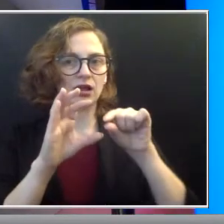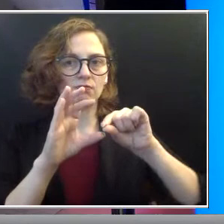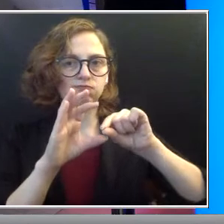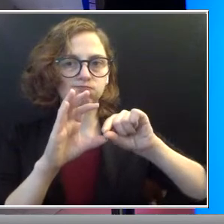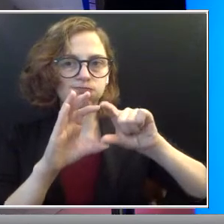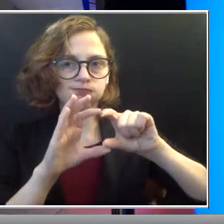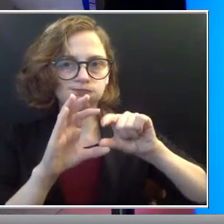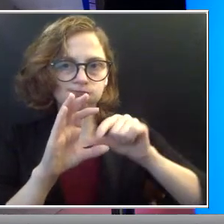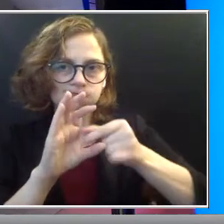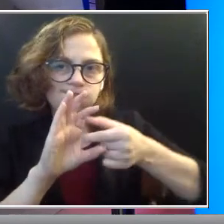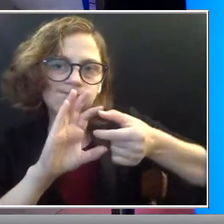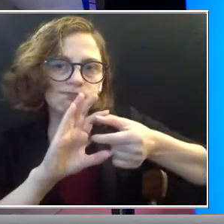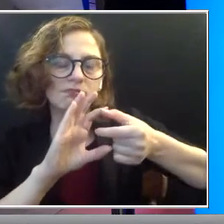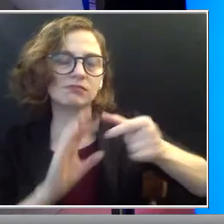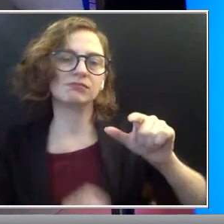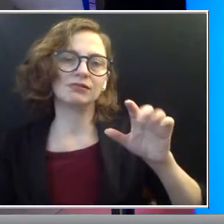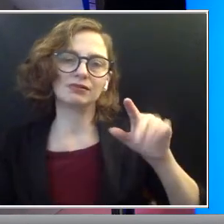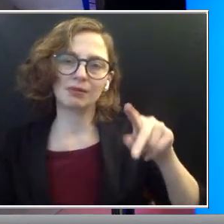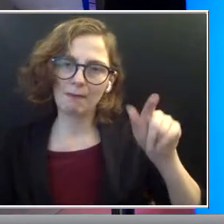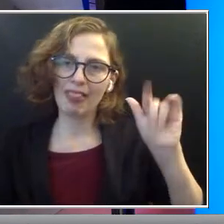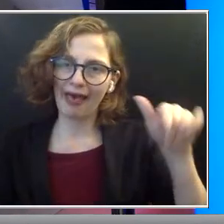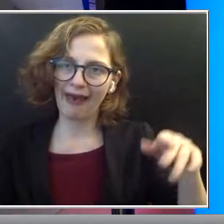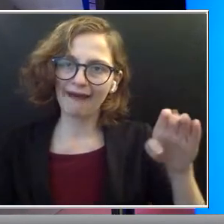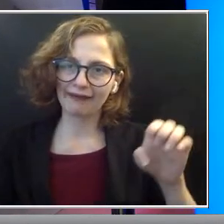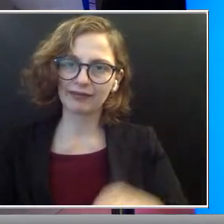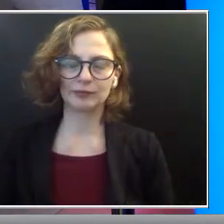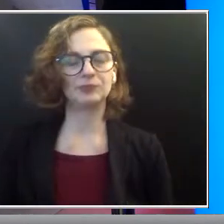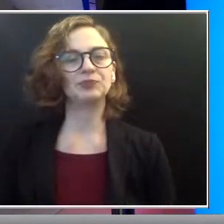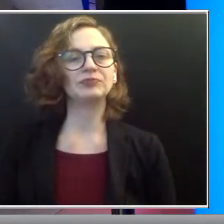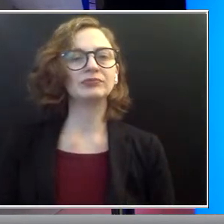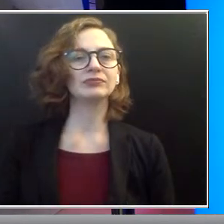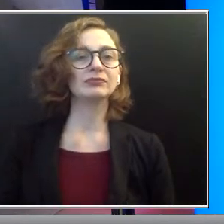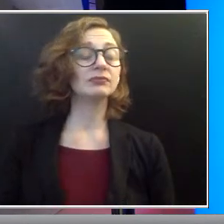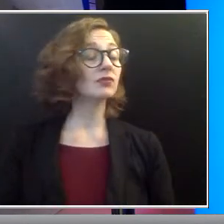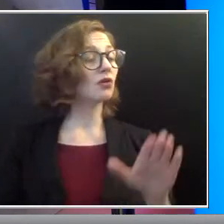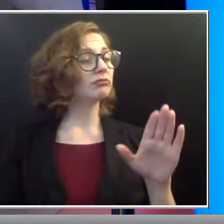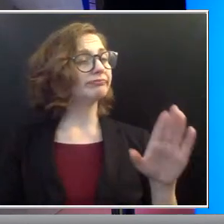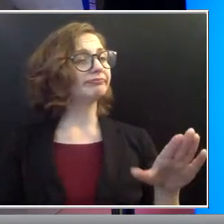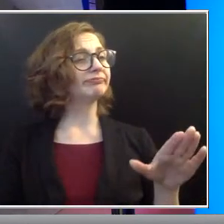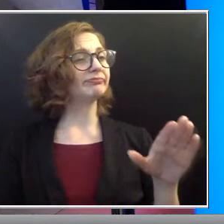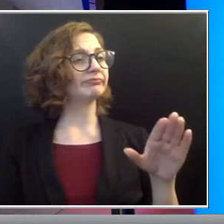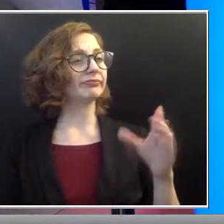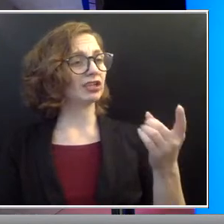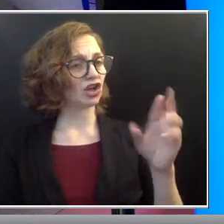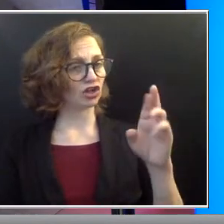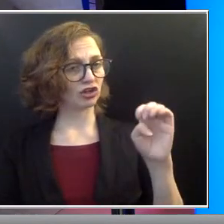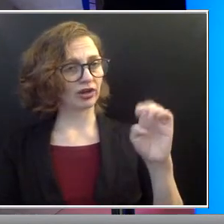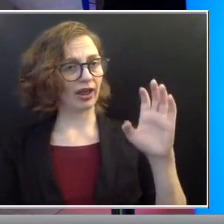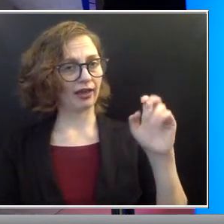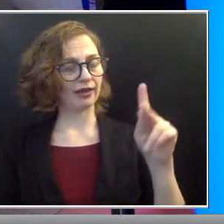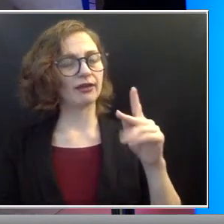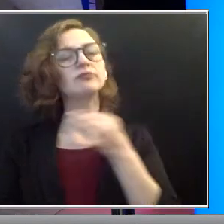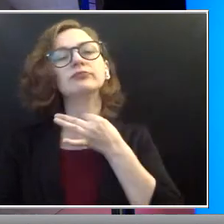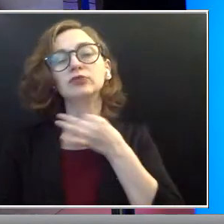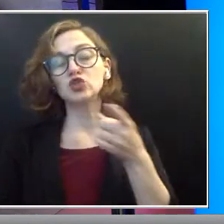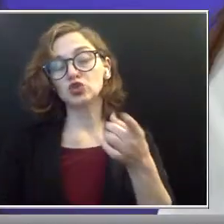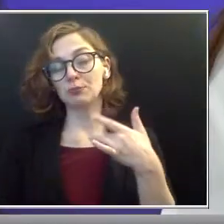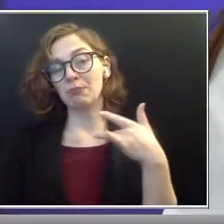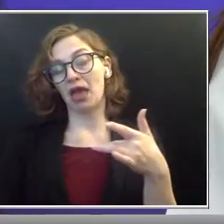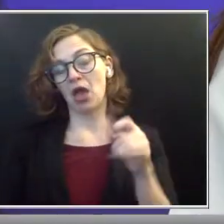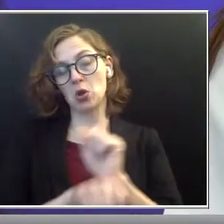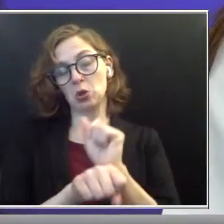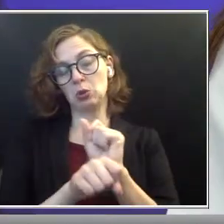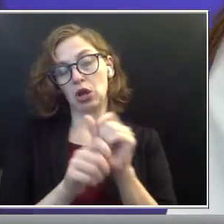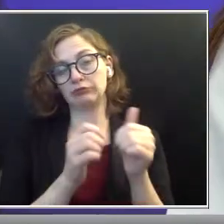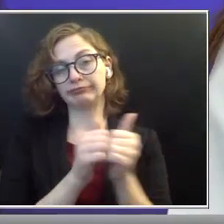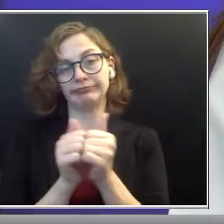is it common to work in tandem with a cardiologist when it comes to thyroid disease? Absolutely. Most of our patients